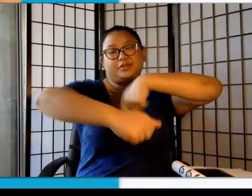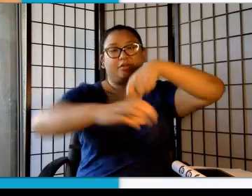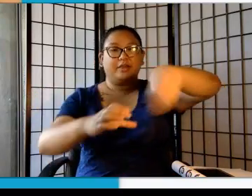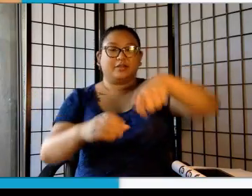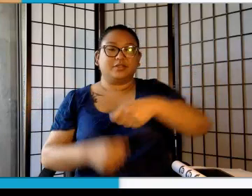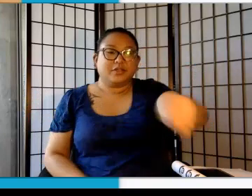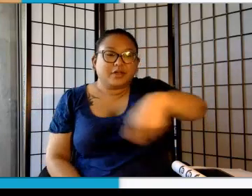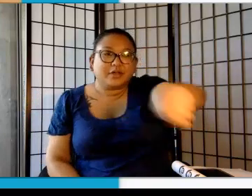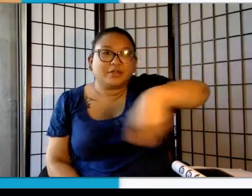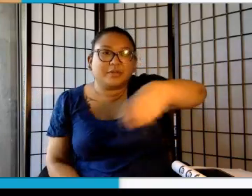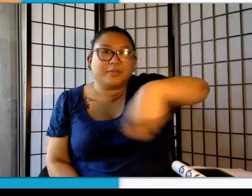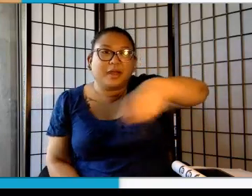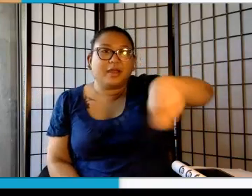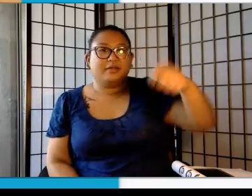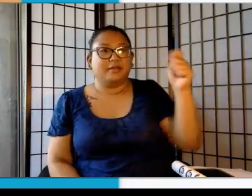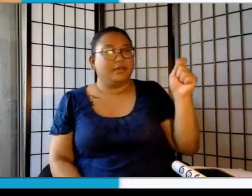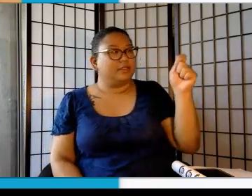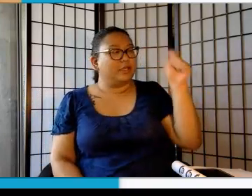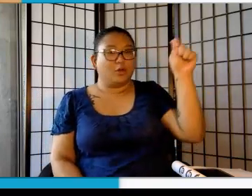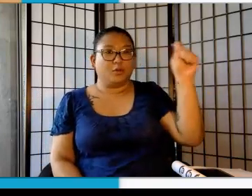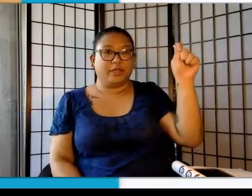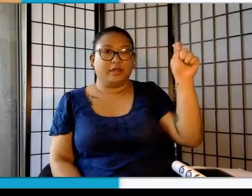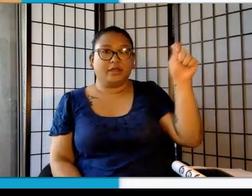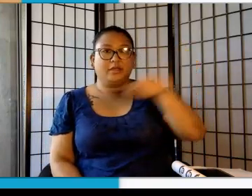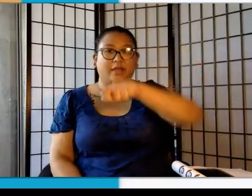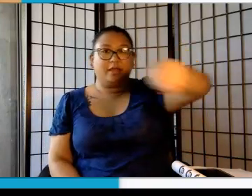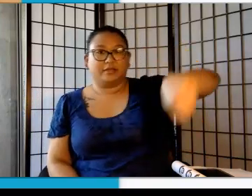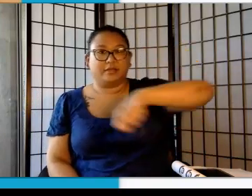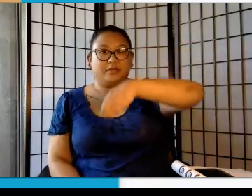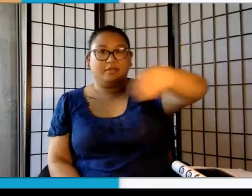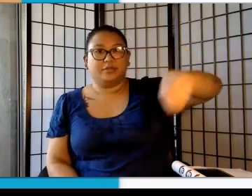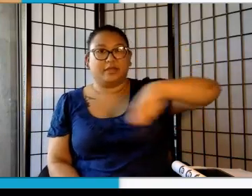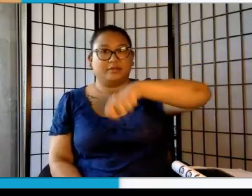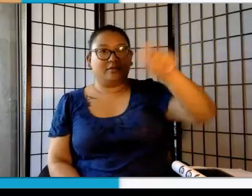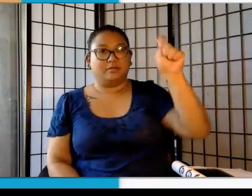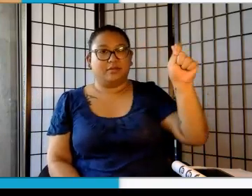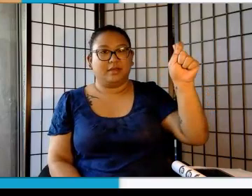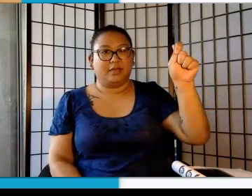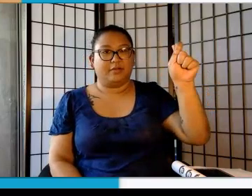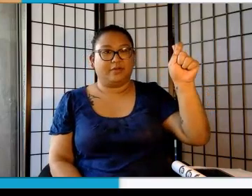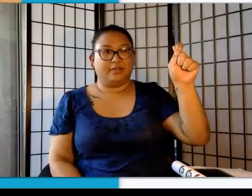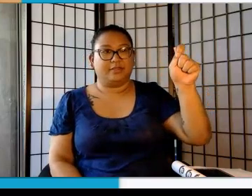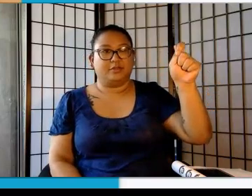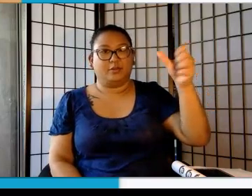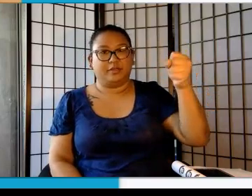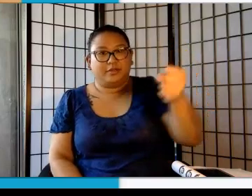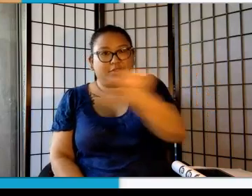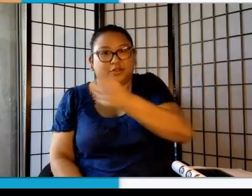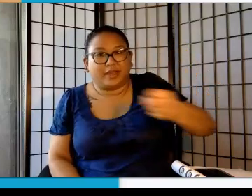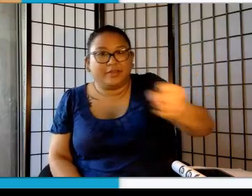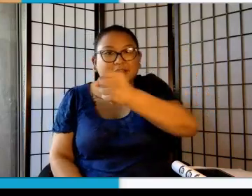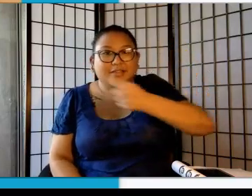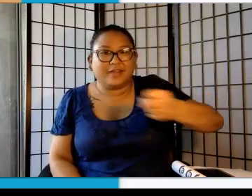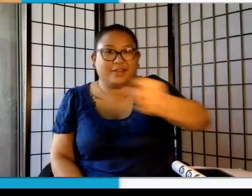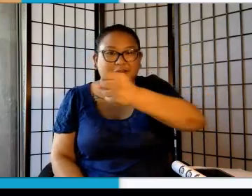depends on what you're stirring. To stir something in a pot. It's like you're holding that utensil, however it is that you hold it. You can